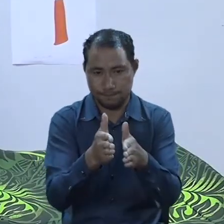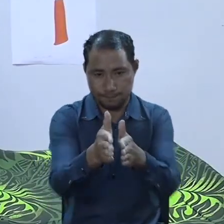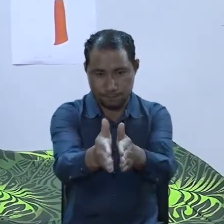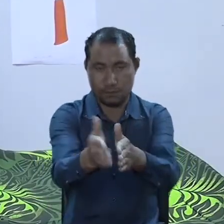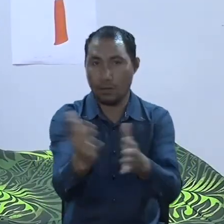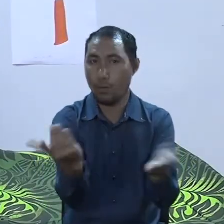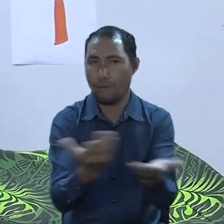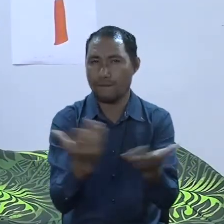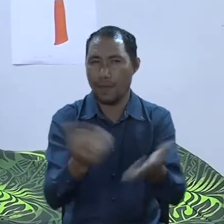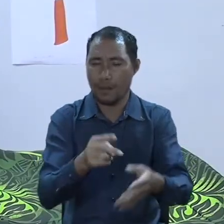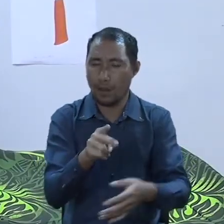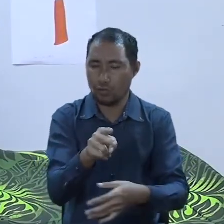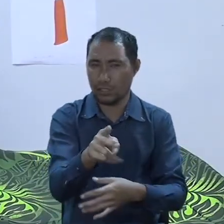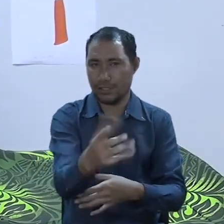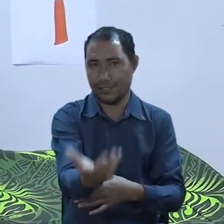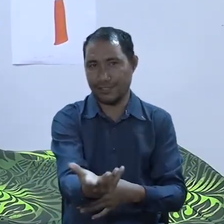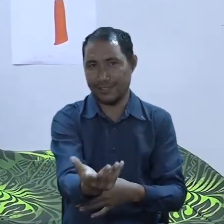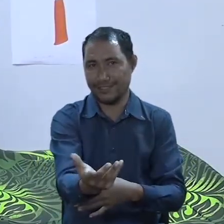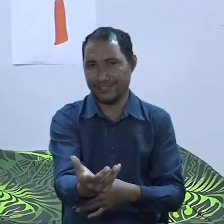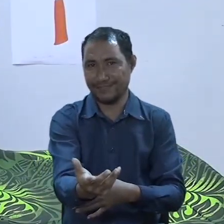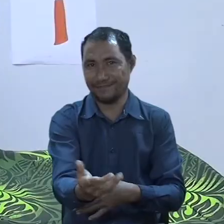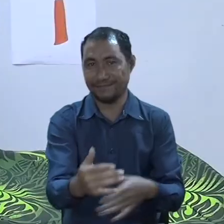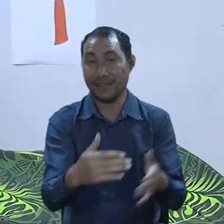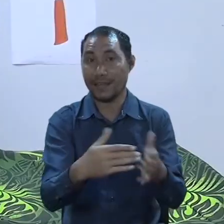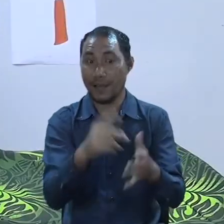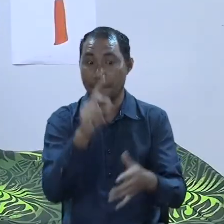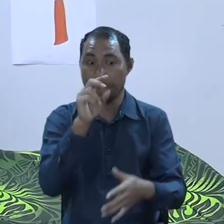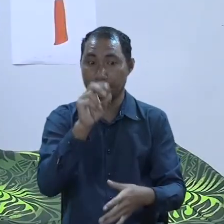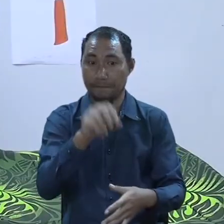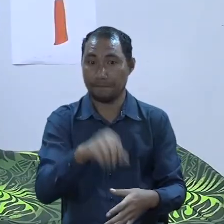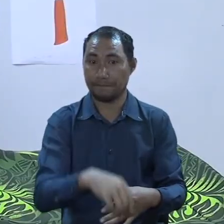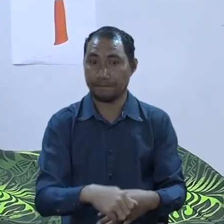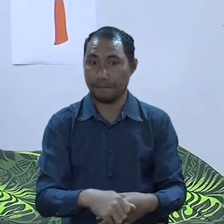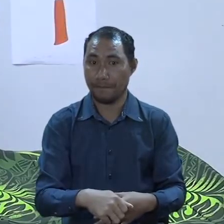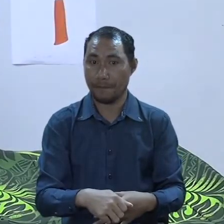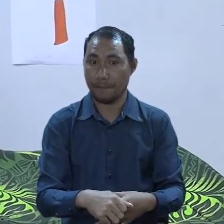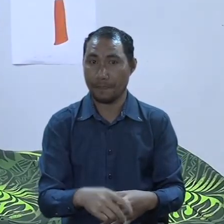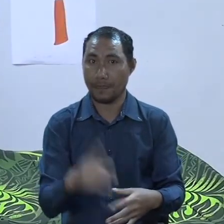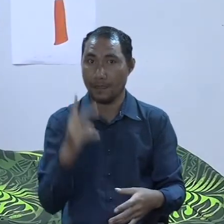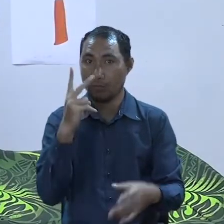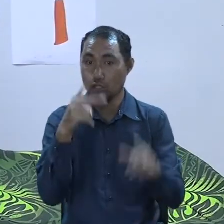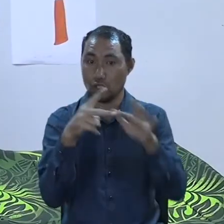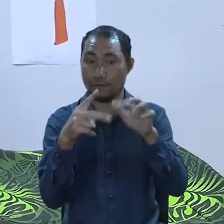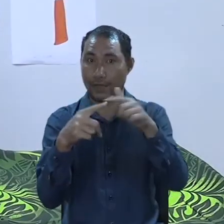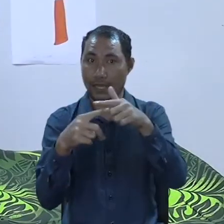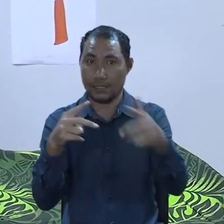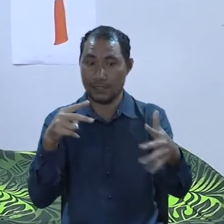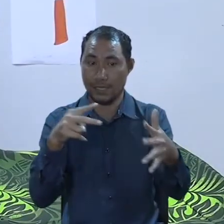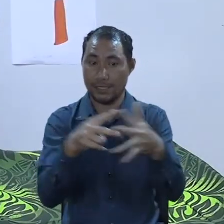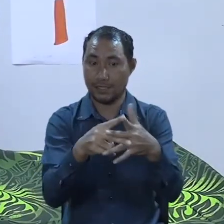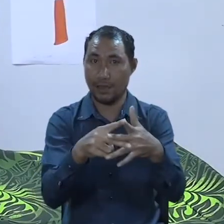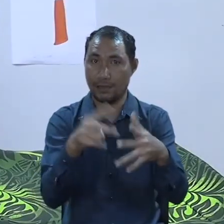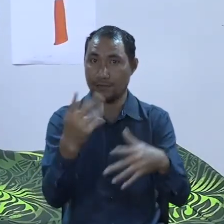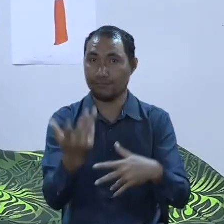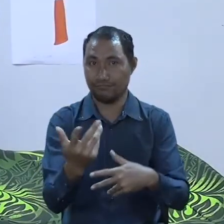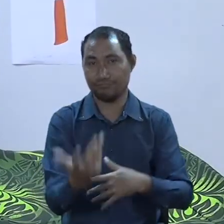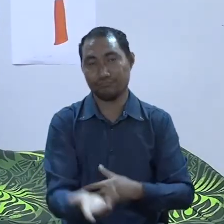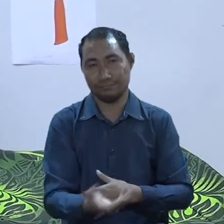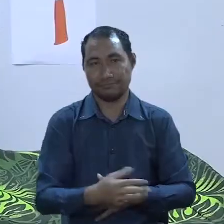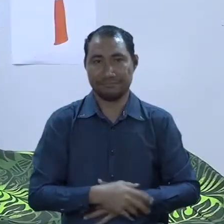hurt? You need to follow specific instructions. Okay. Let's